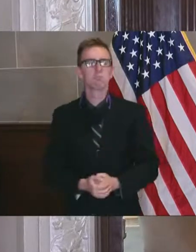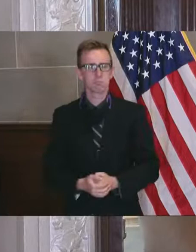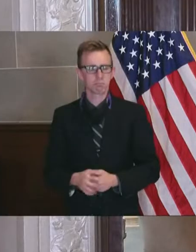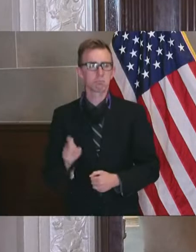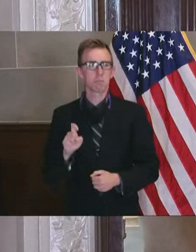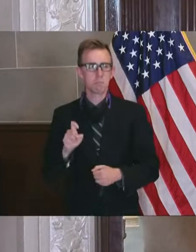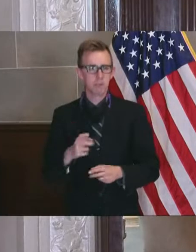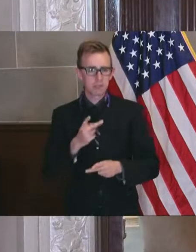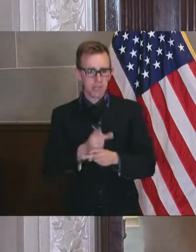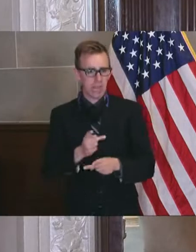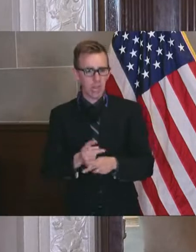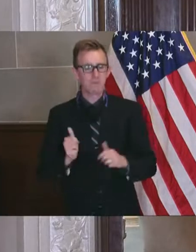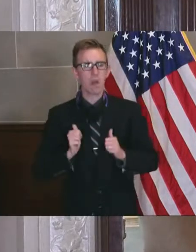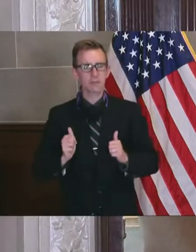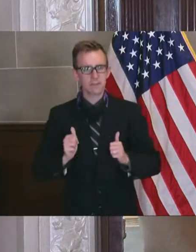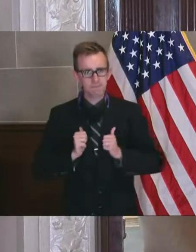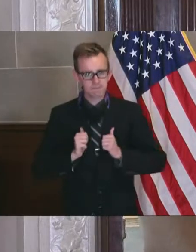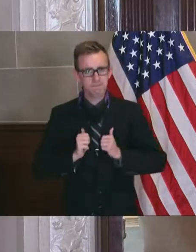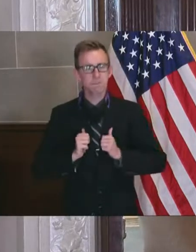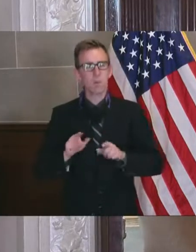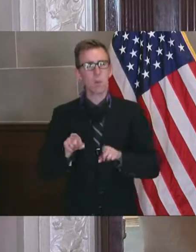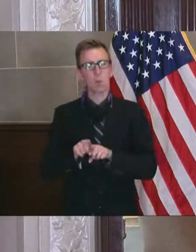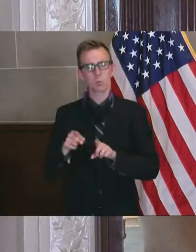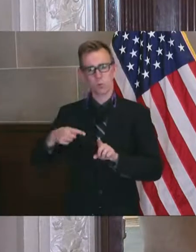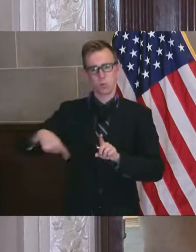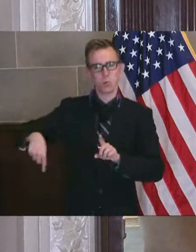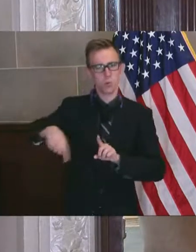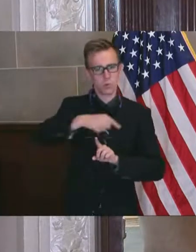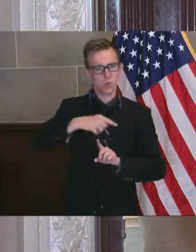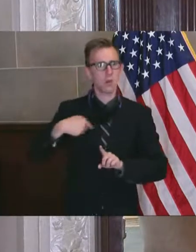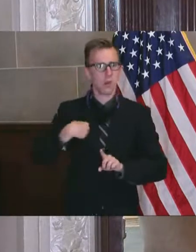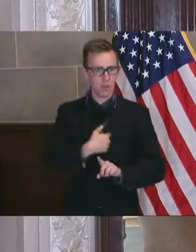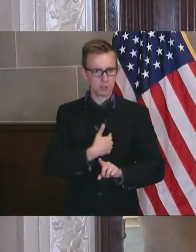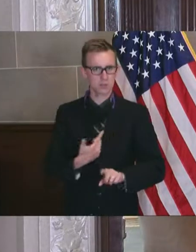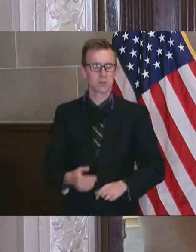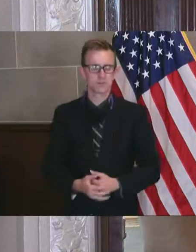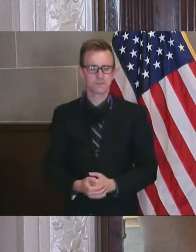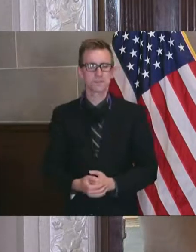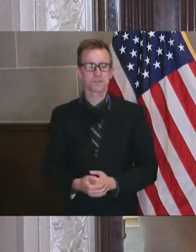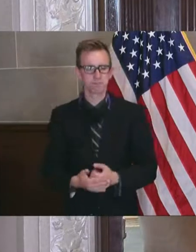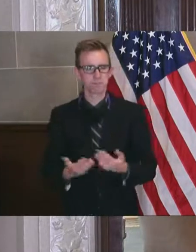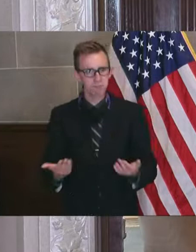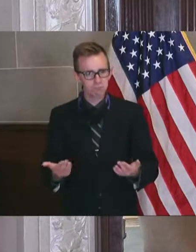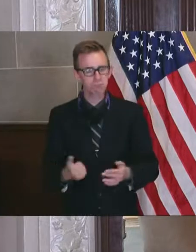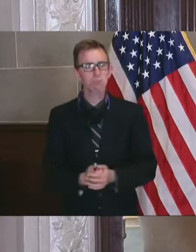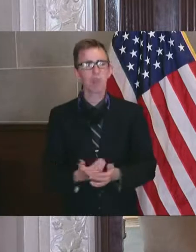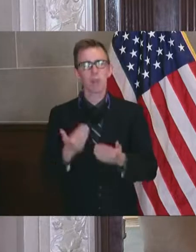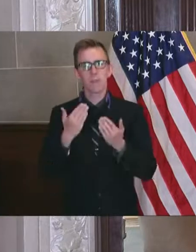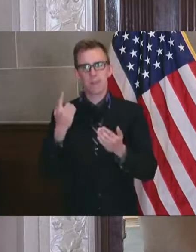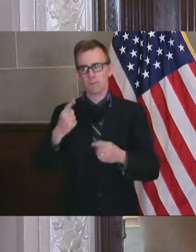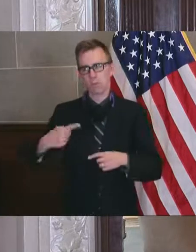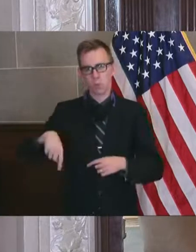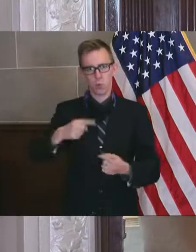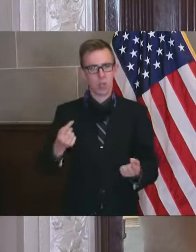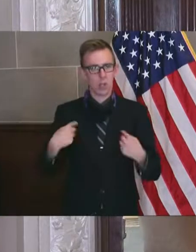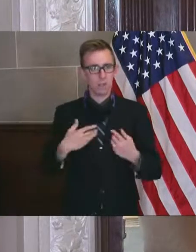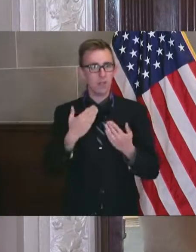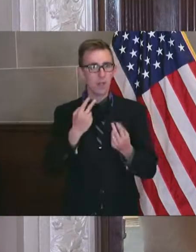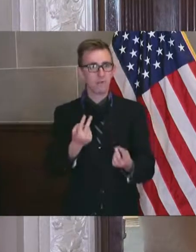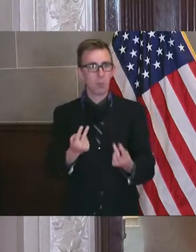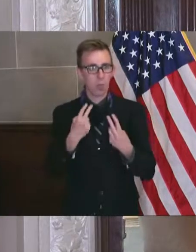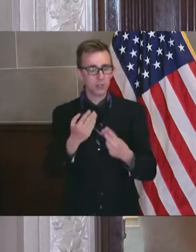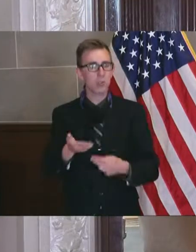to protect ourselves and everyone around us. So with that, thank you all for being in today. God